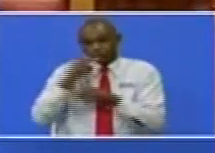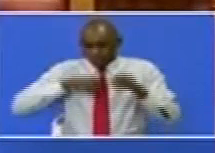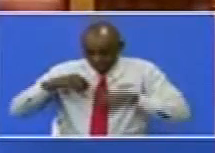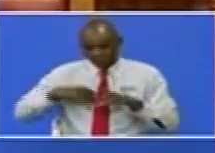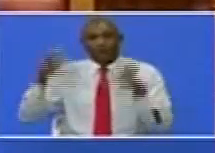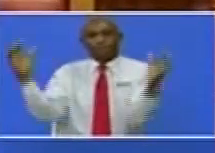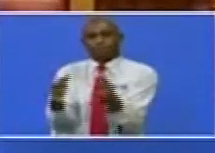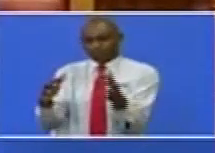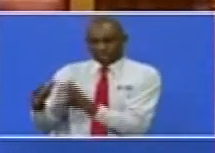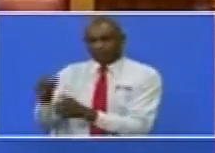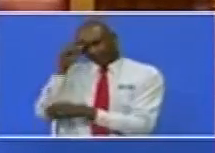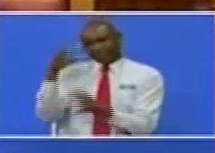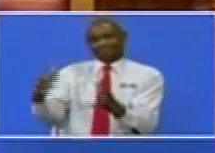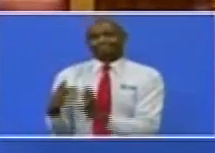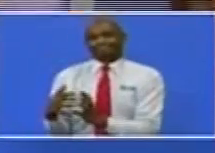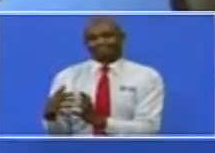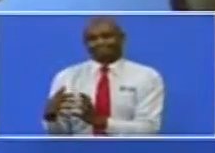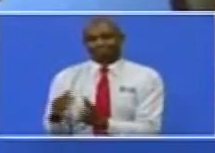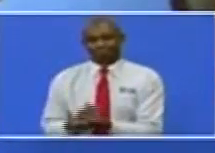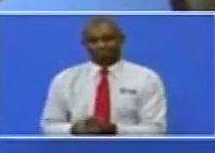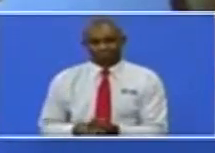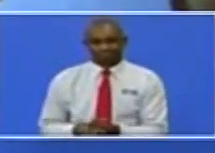corrupt means.